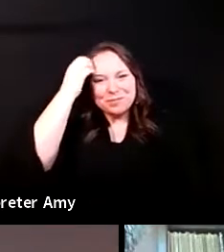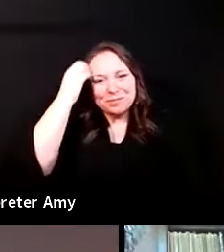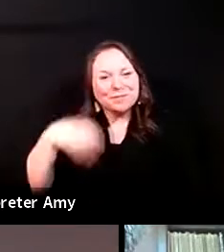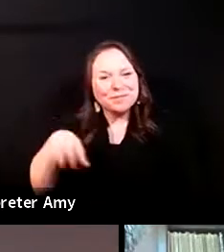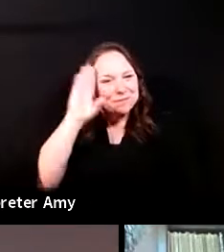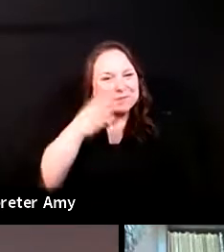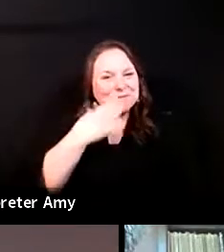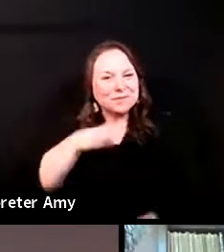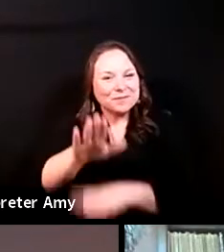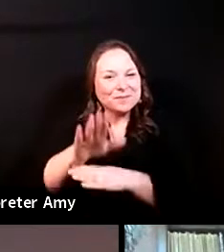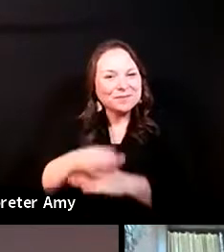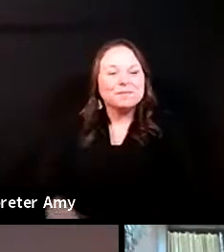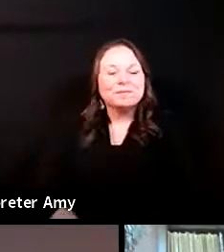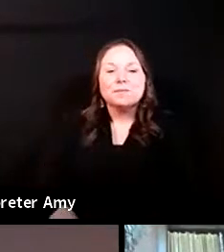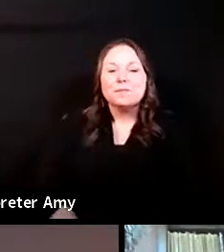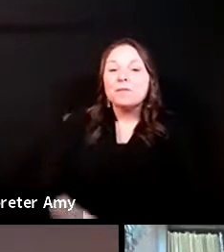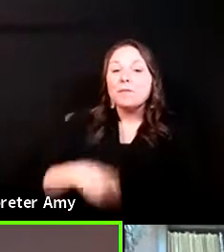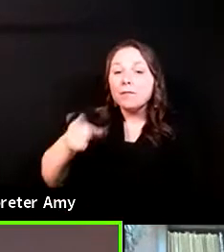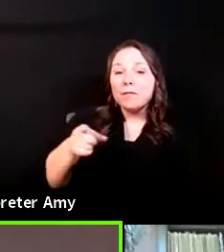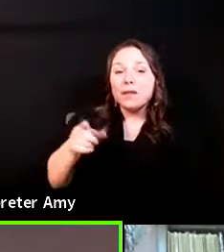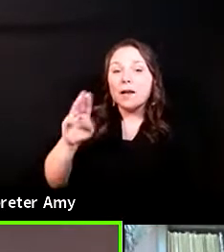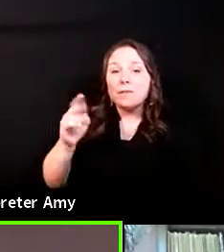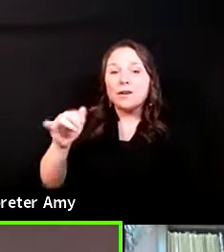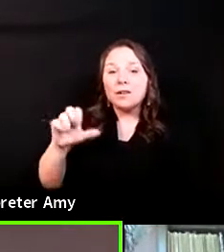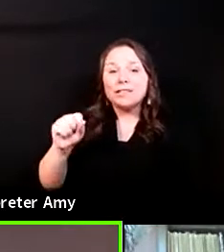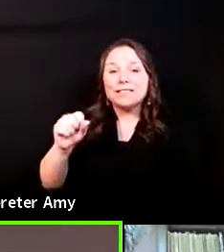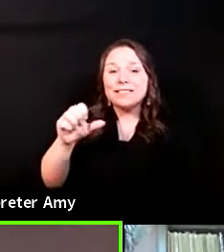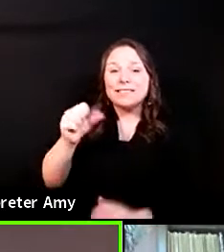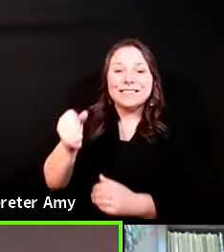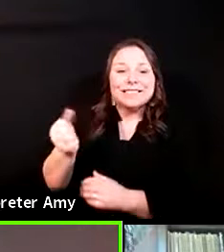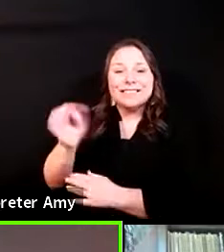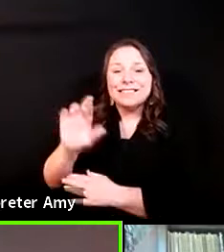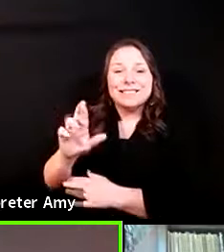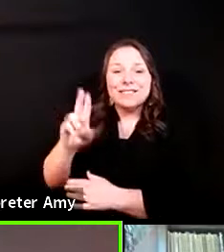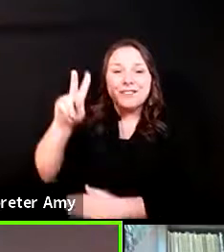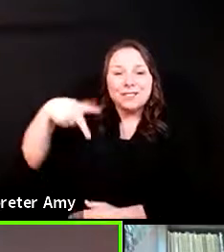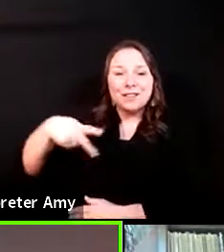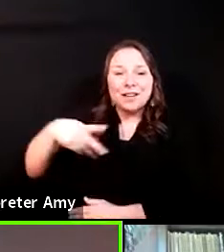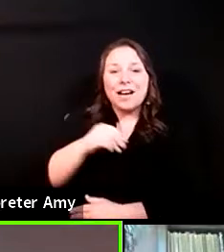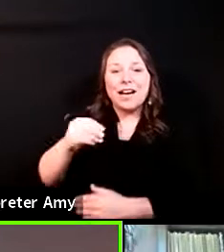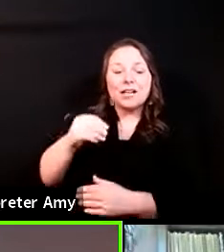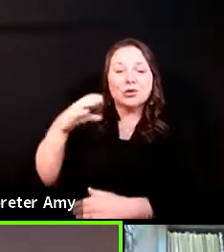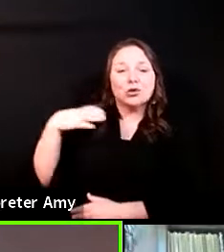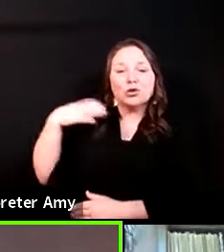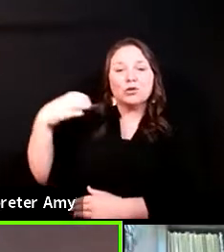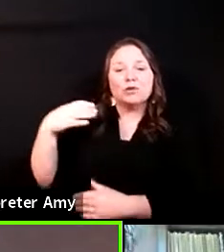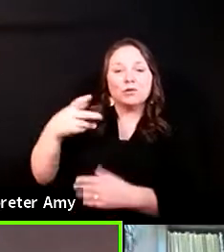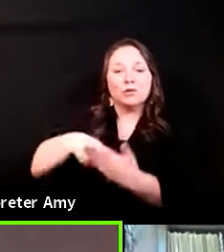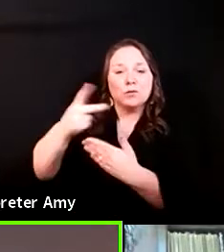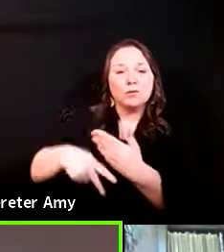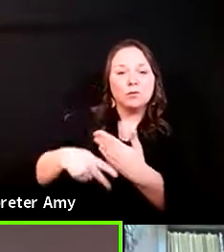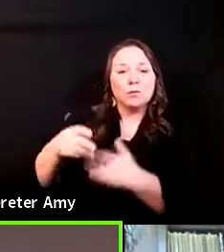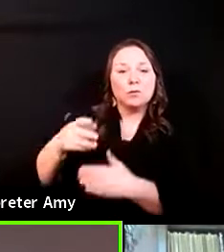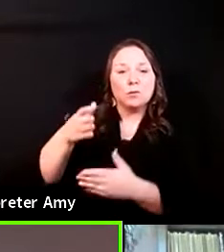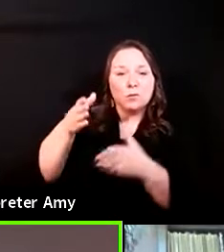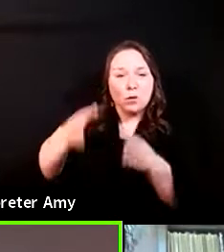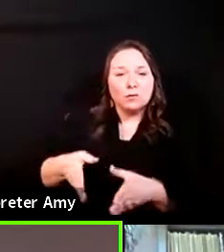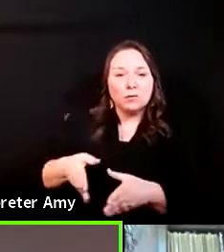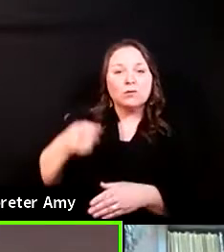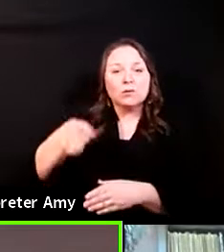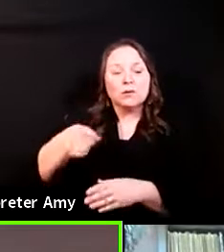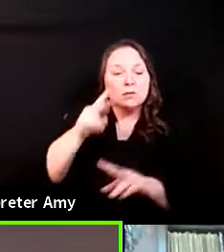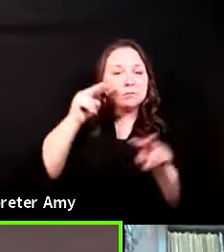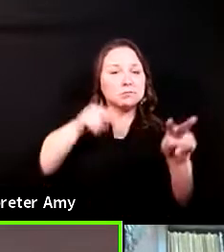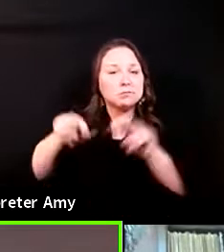Erica. So Dr. Massoud is Americare's Senior Vice President and Chief Program Officer. He oversees Americare's health programs for